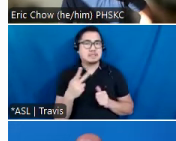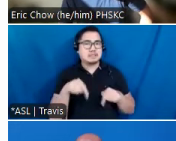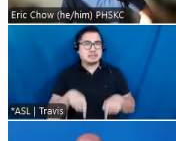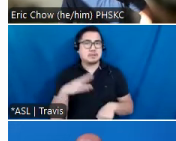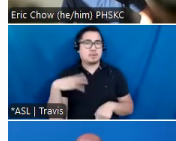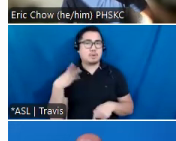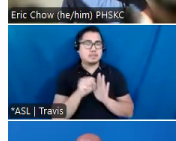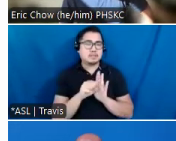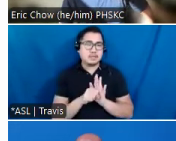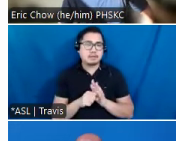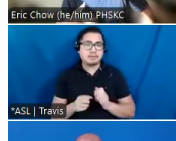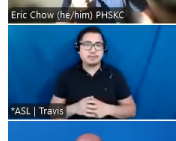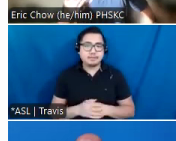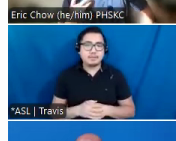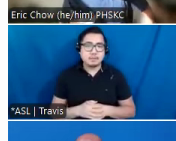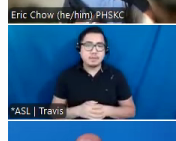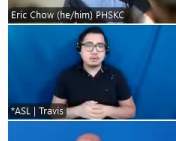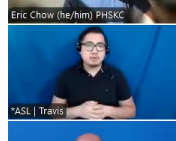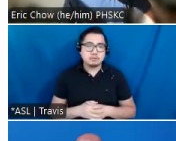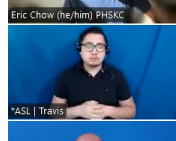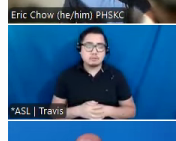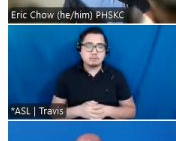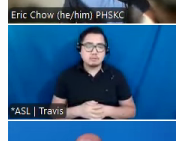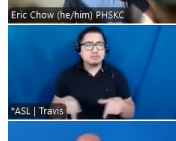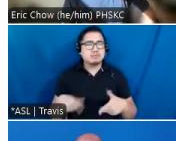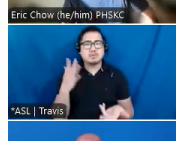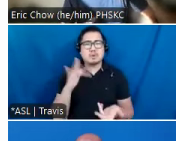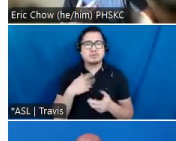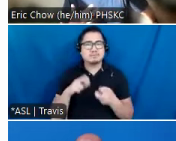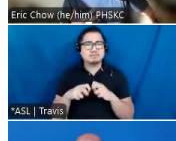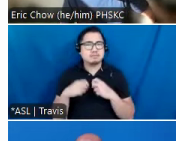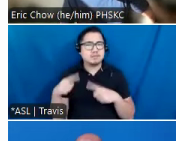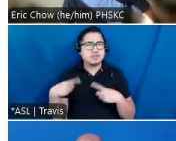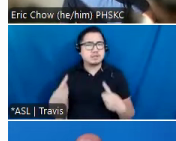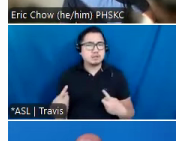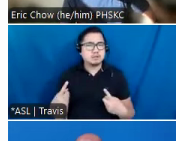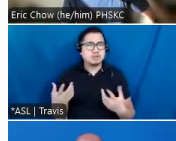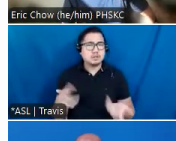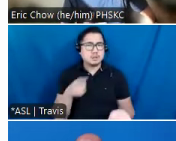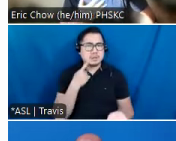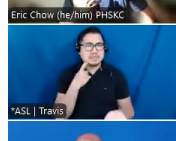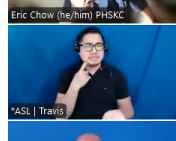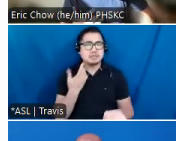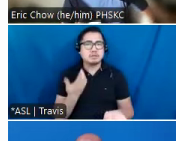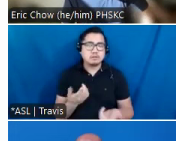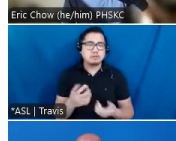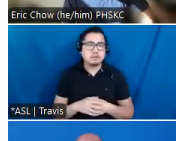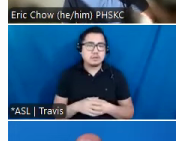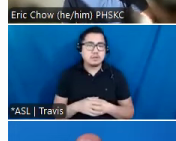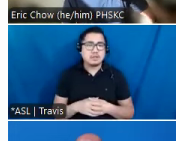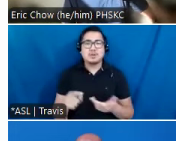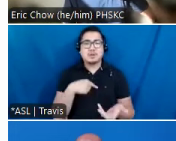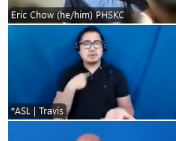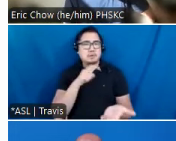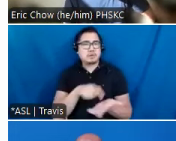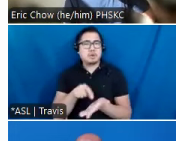Washington. So why has this been such an issue of recent? It's been in news headlines.